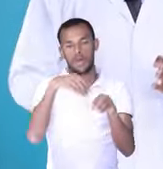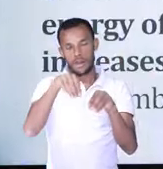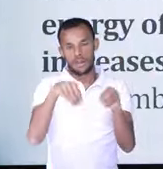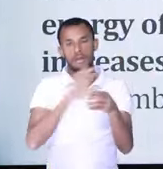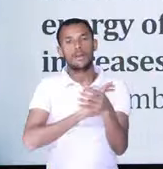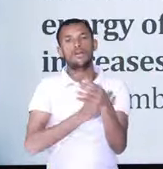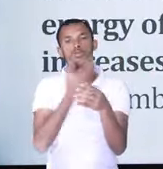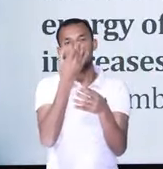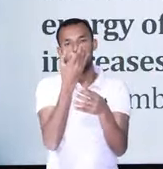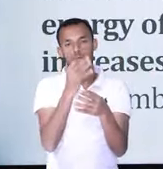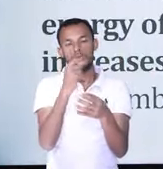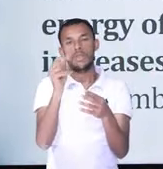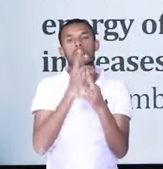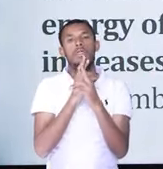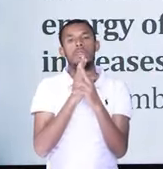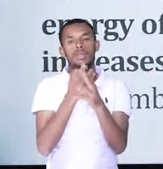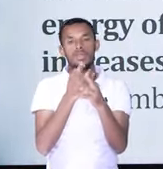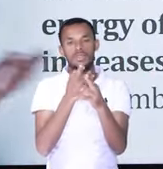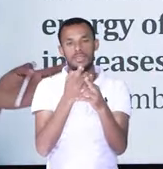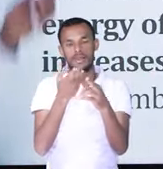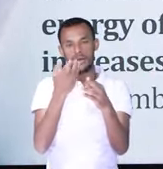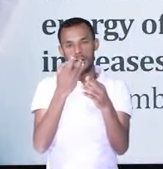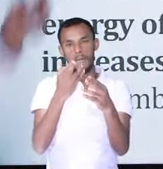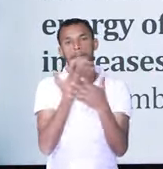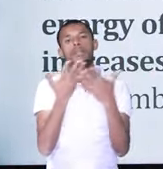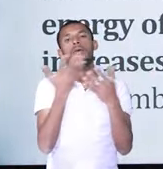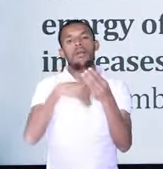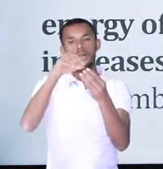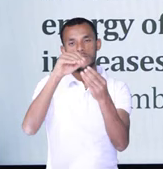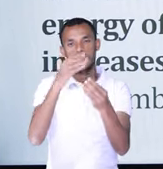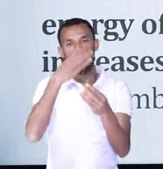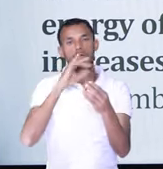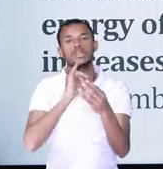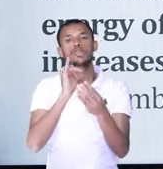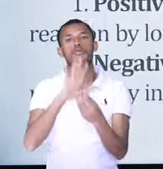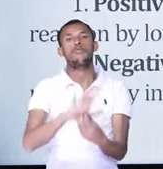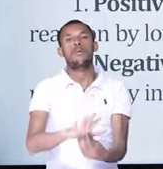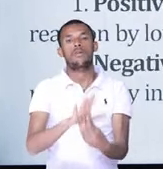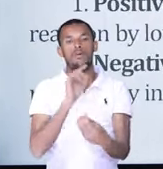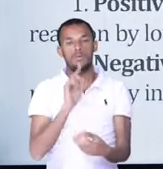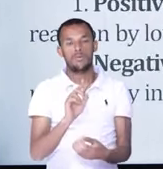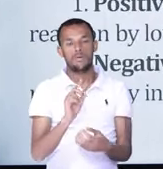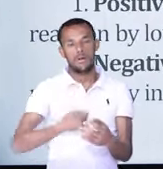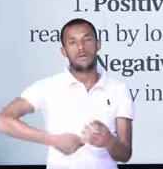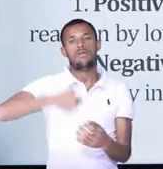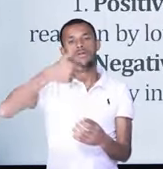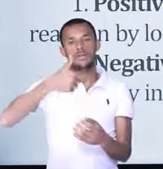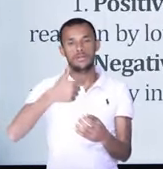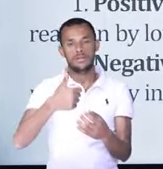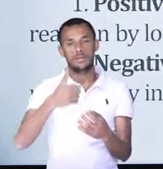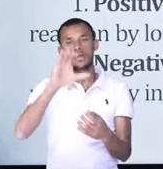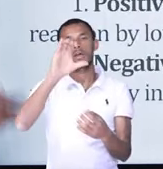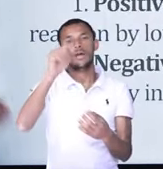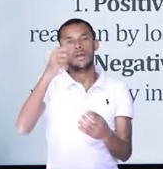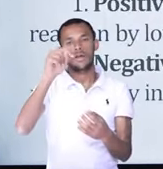energy of the reactant particles increases. Therefore, temperature is a factor. The other one is a